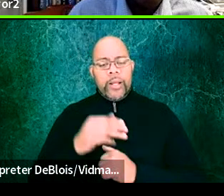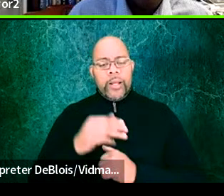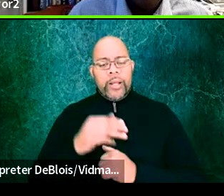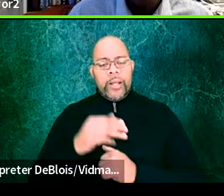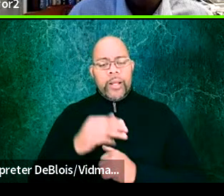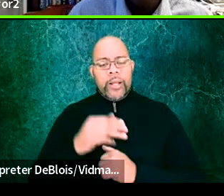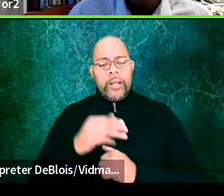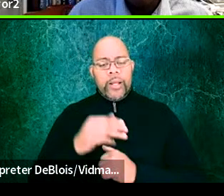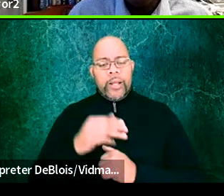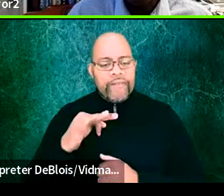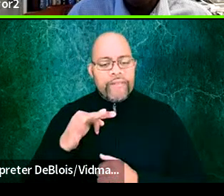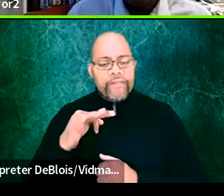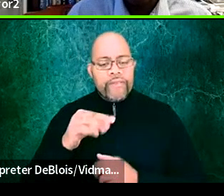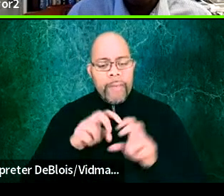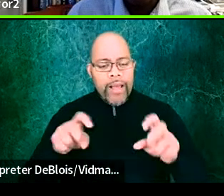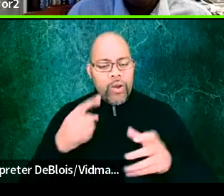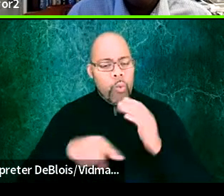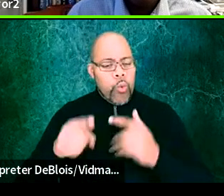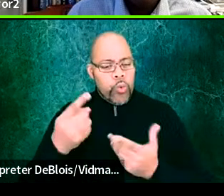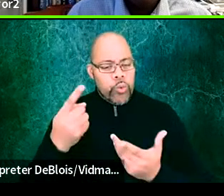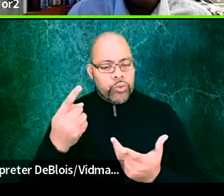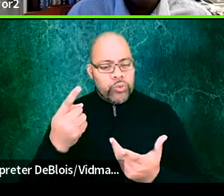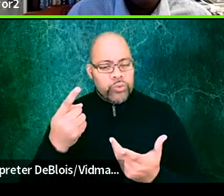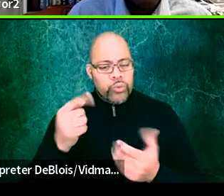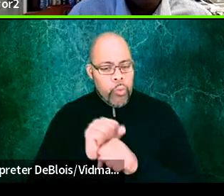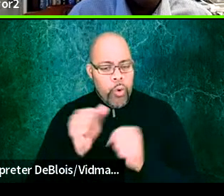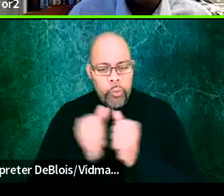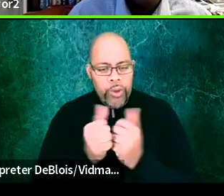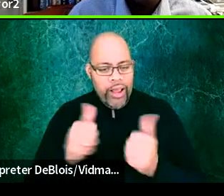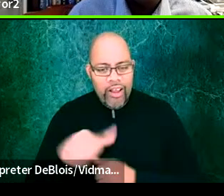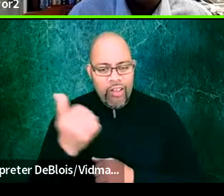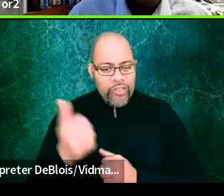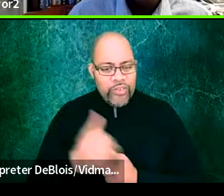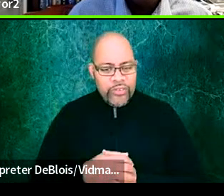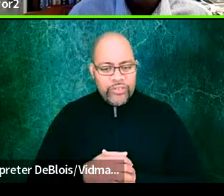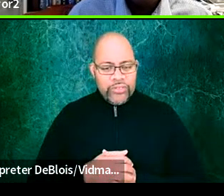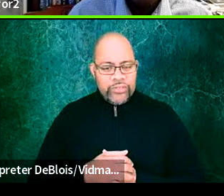members of the panel, what do y'all work with? Any other